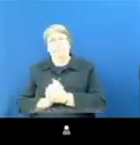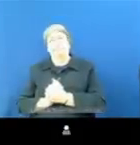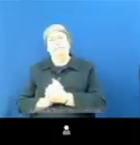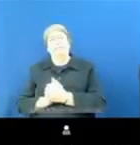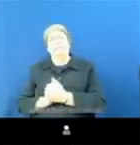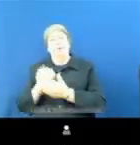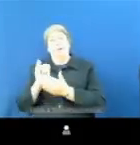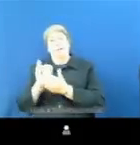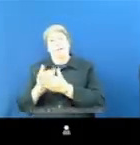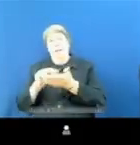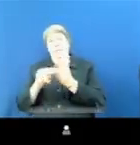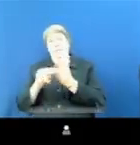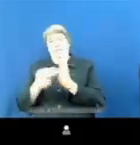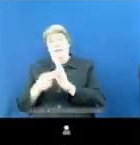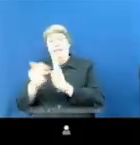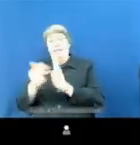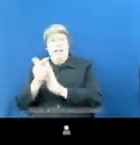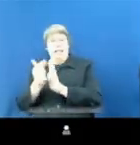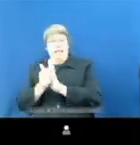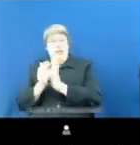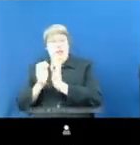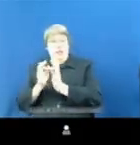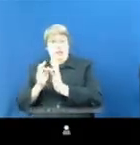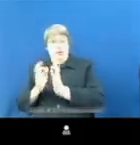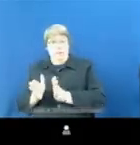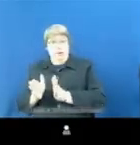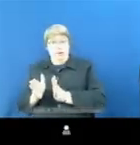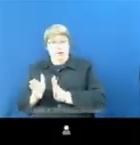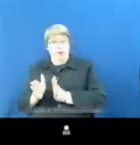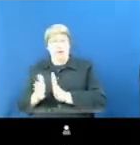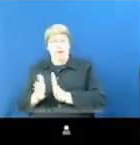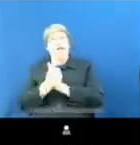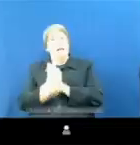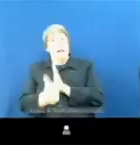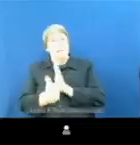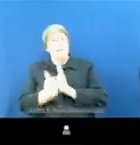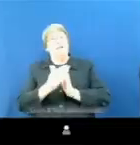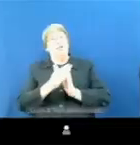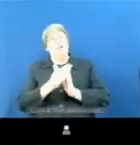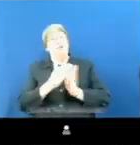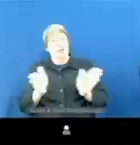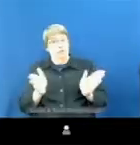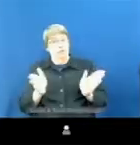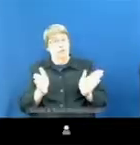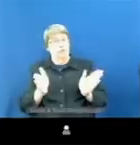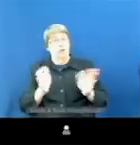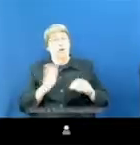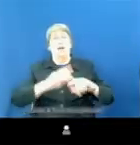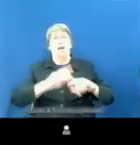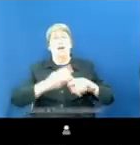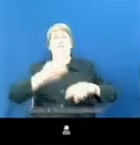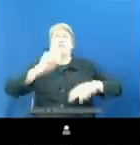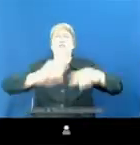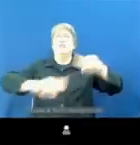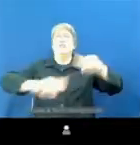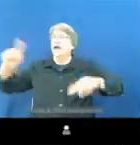So that means that the legal interpreter is a competent generalist across a wide variety of